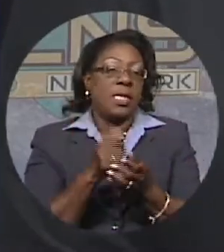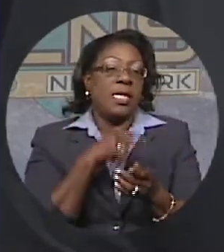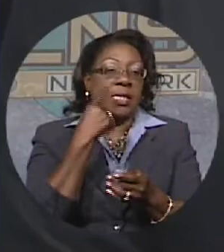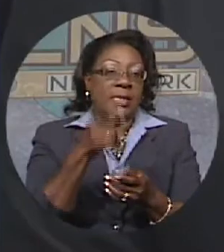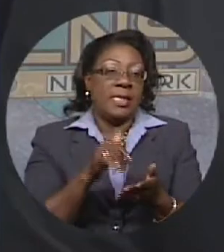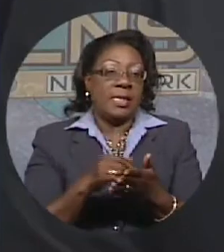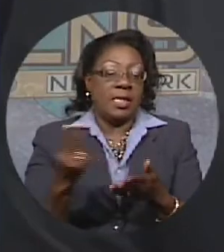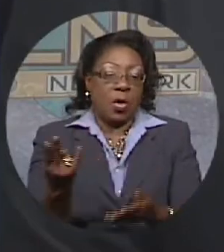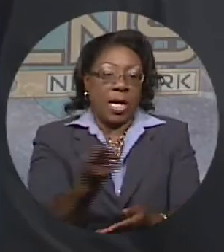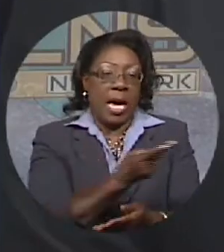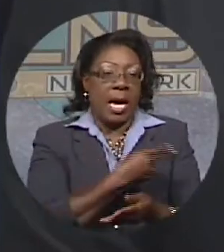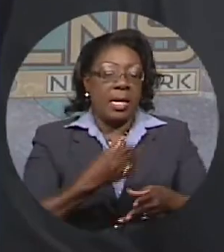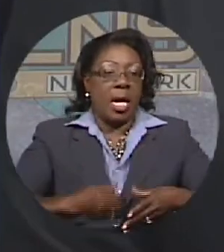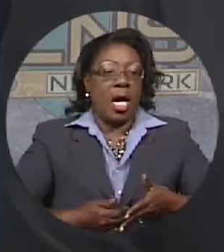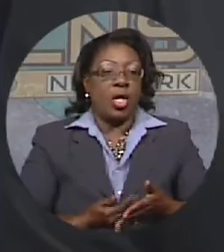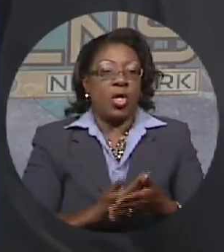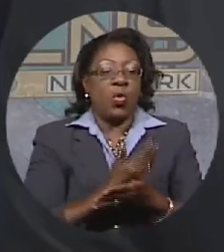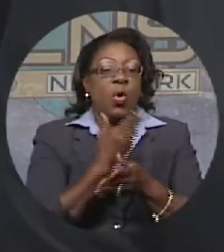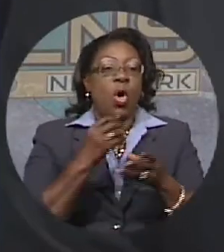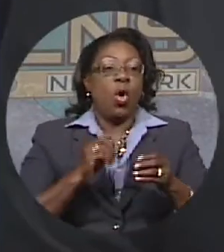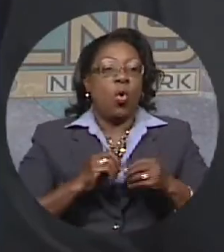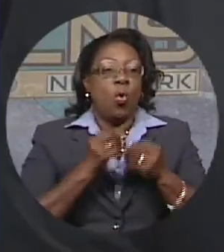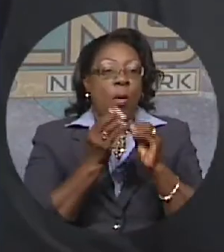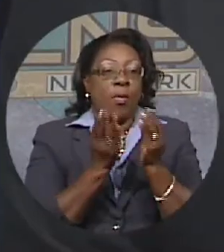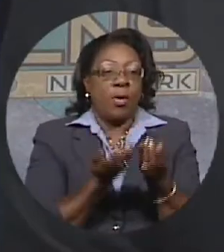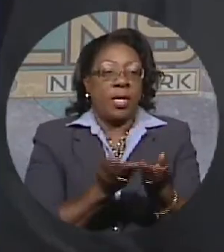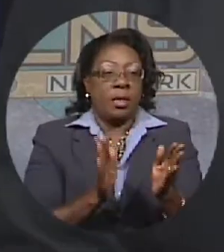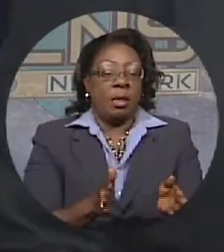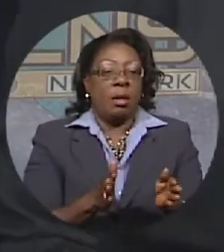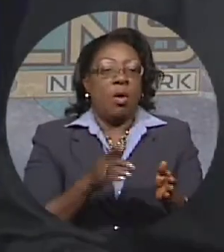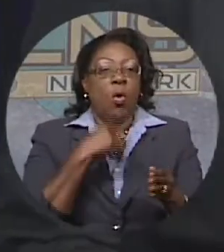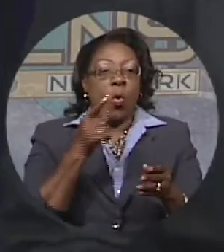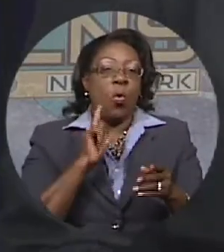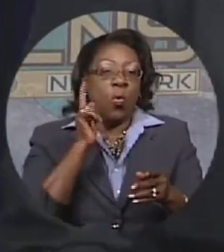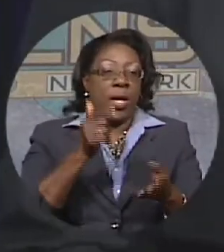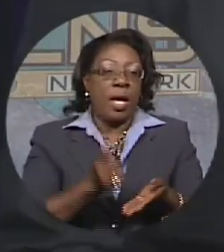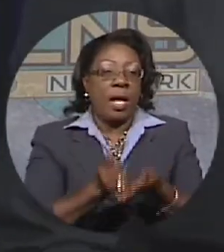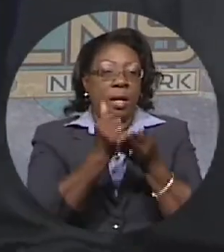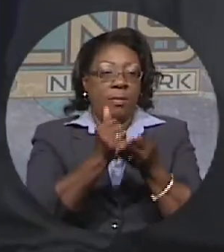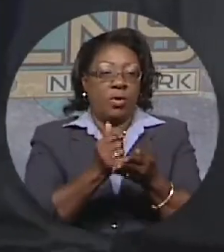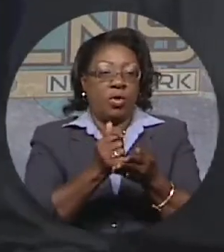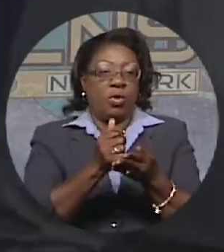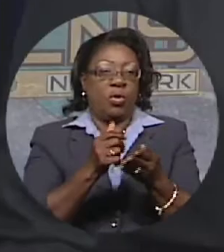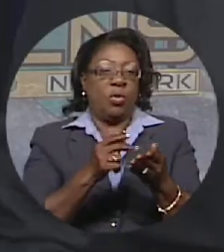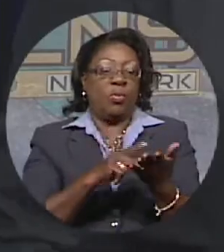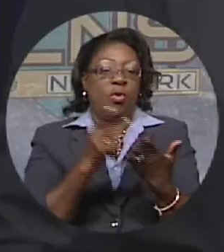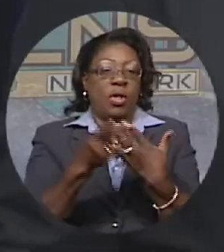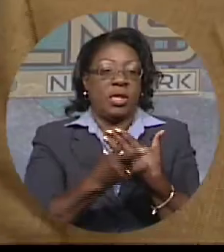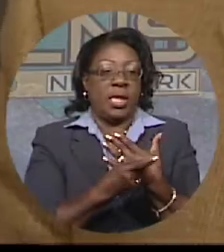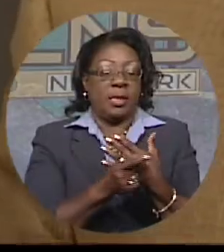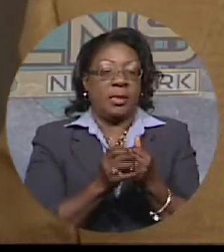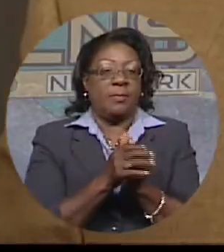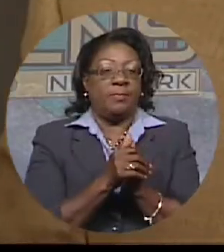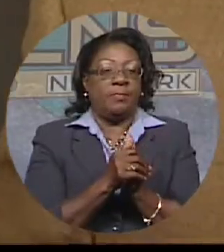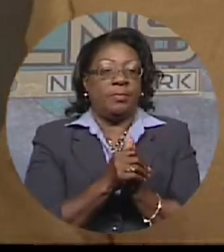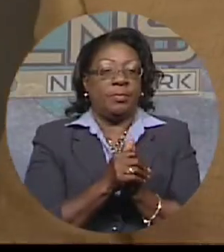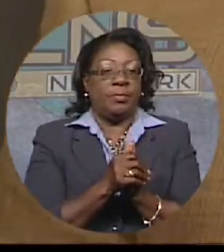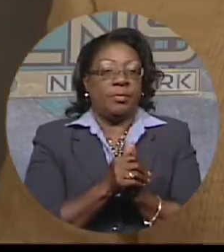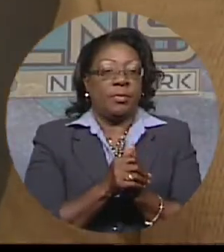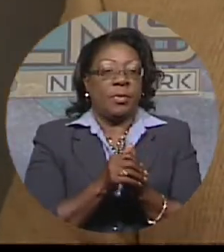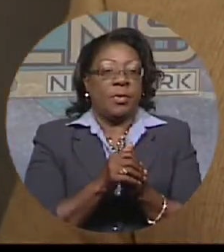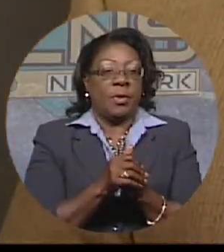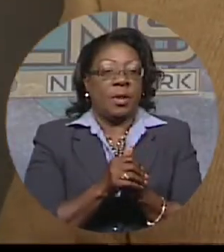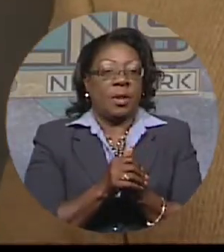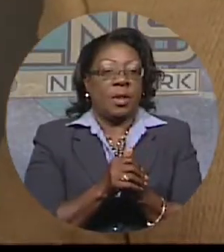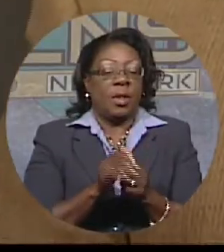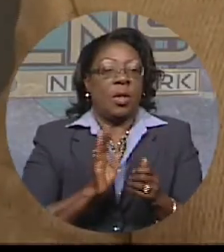to hire a new coordinator and financial advisor who will be specifically assigned to help run that project. Well, that's the problem. There'll